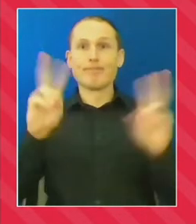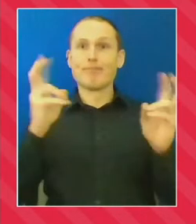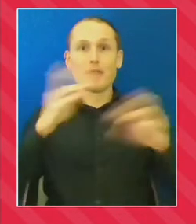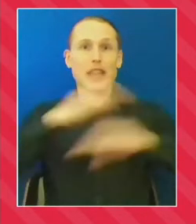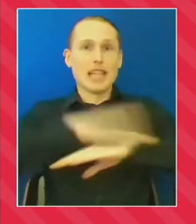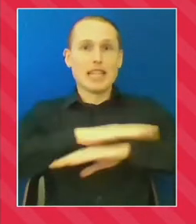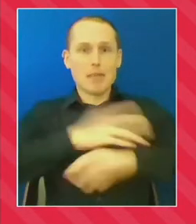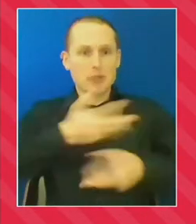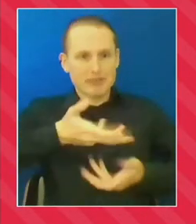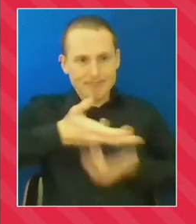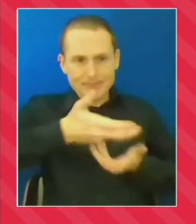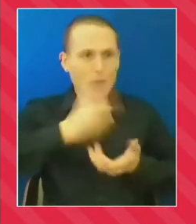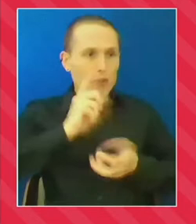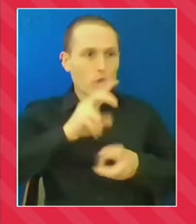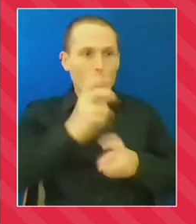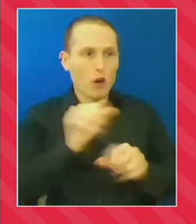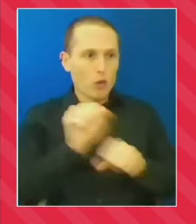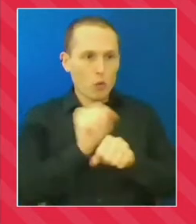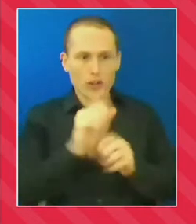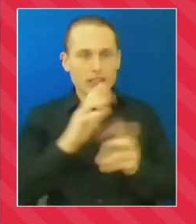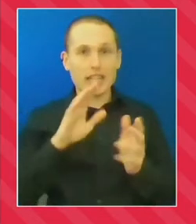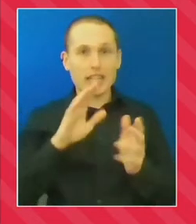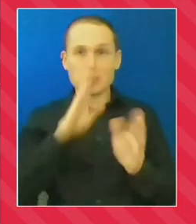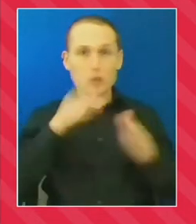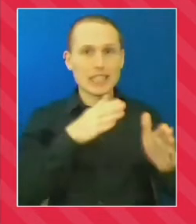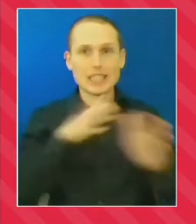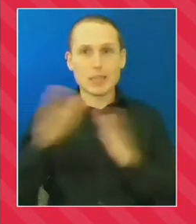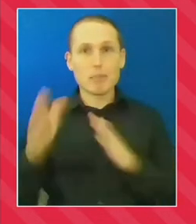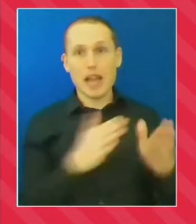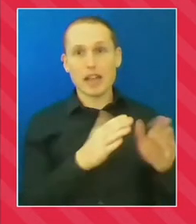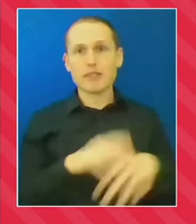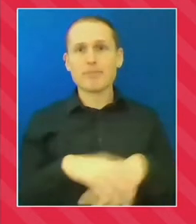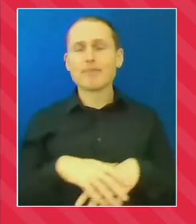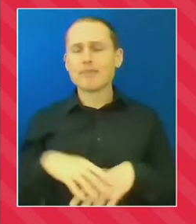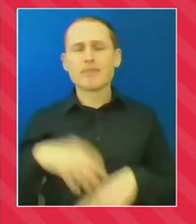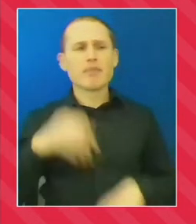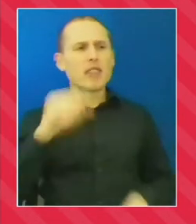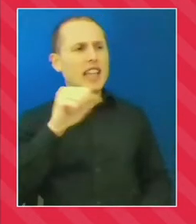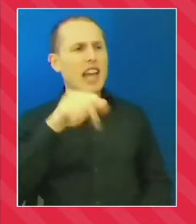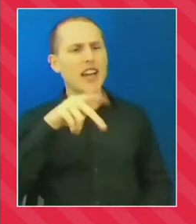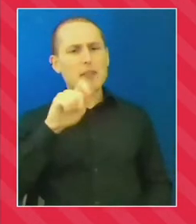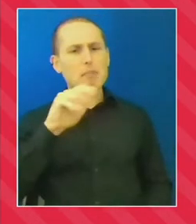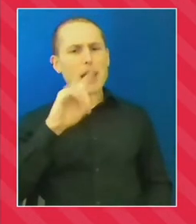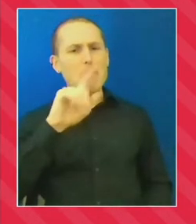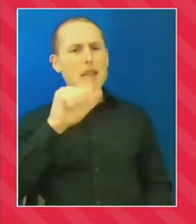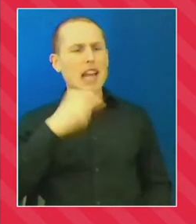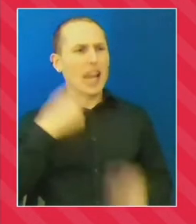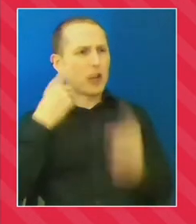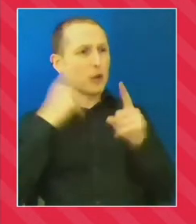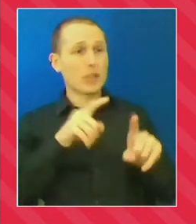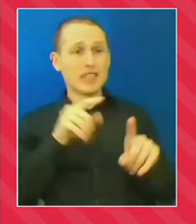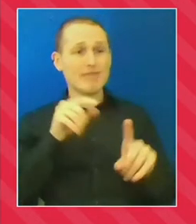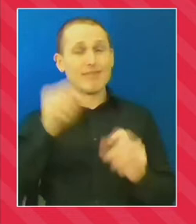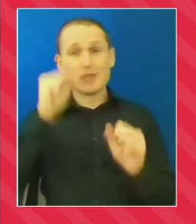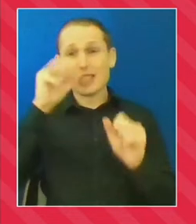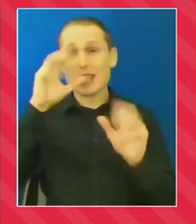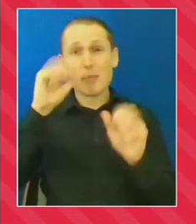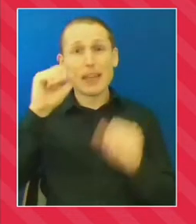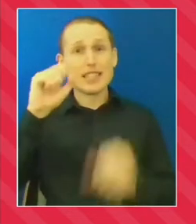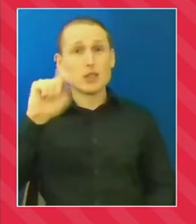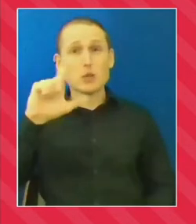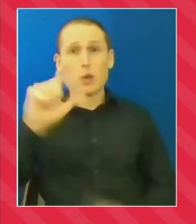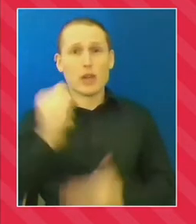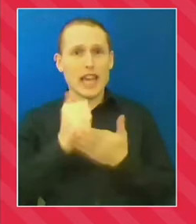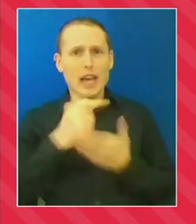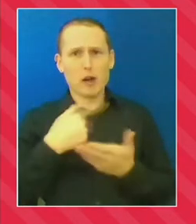for strategic planning. And I agree with you, Pamela. It's an amazing tool that is allowing us to be able to gauge where we are